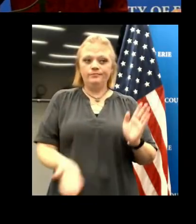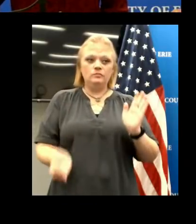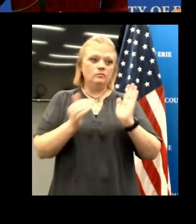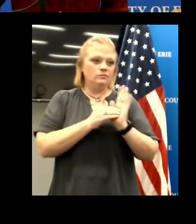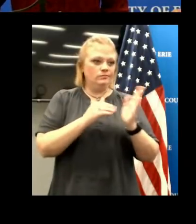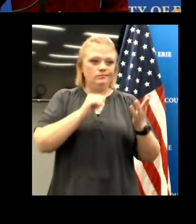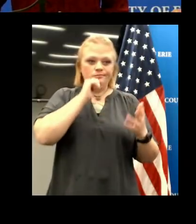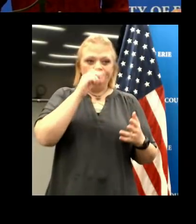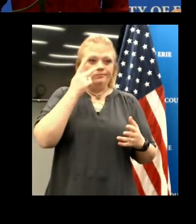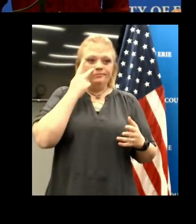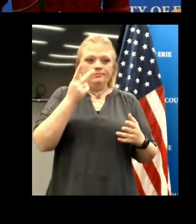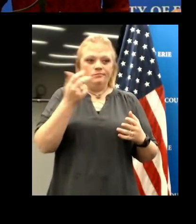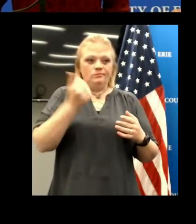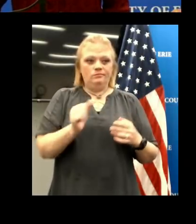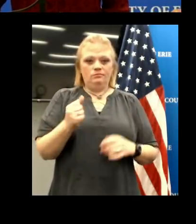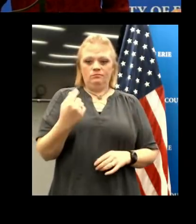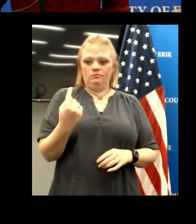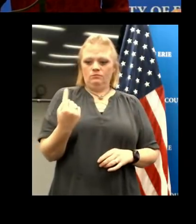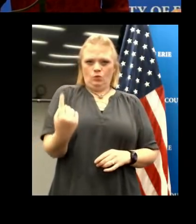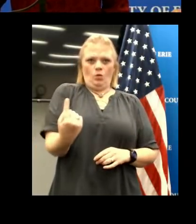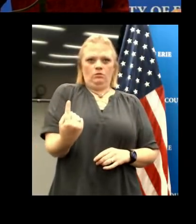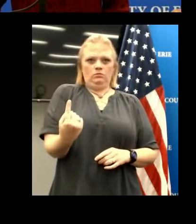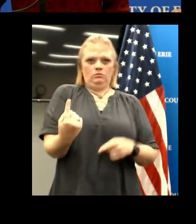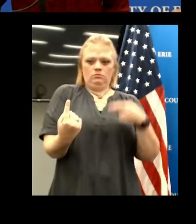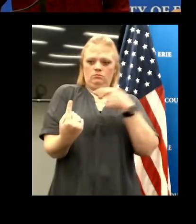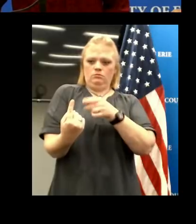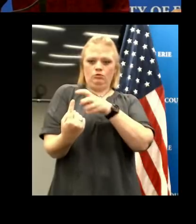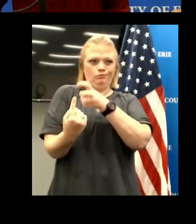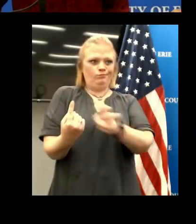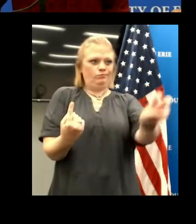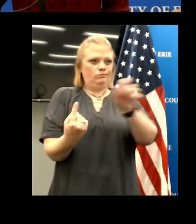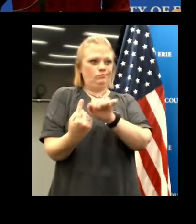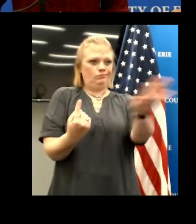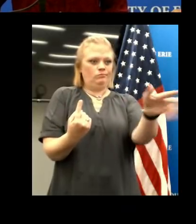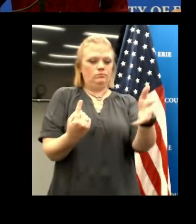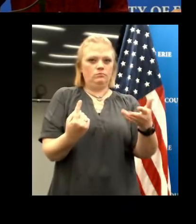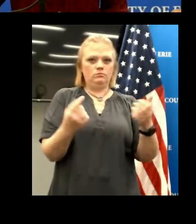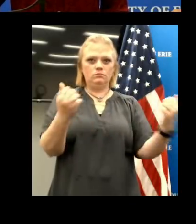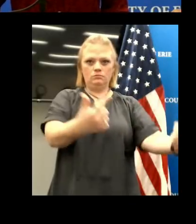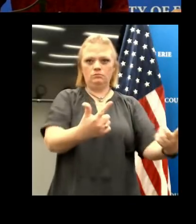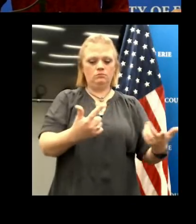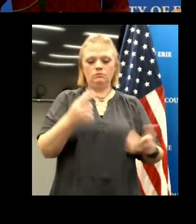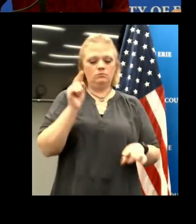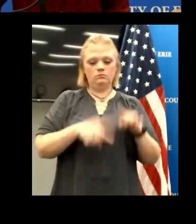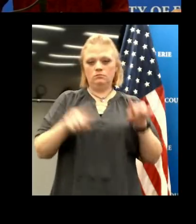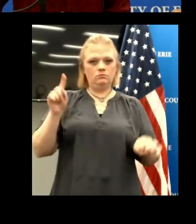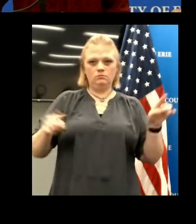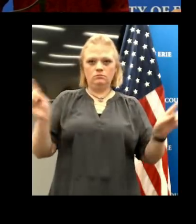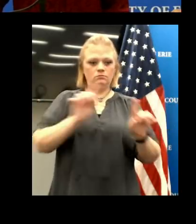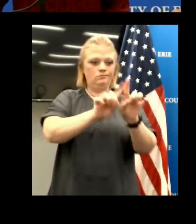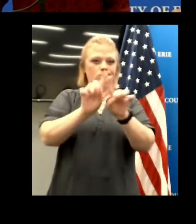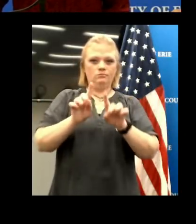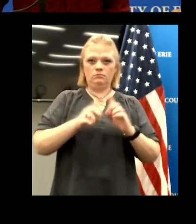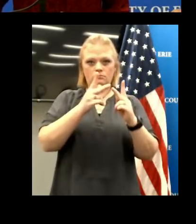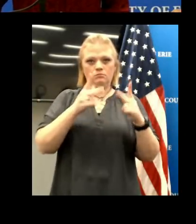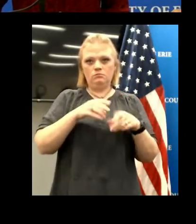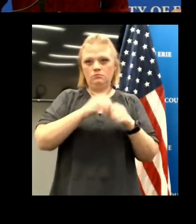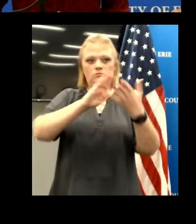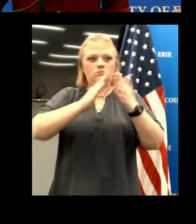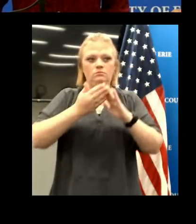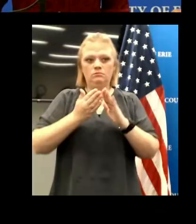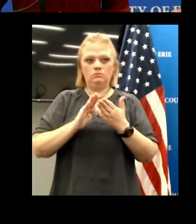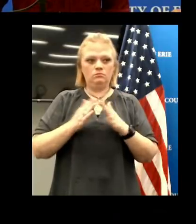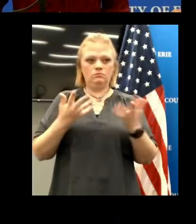really seeing any single source of transmission from all these cases. They're just from a variety of places in our community, from